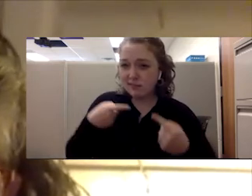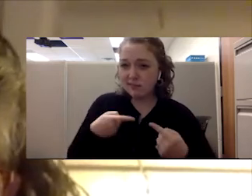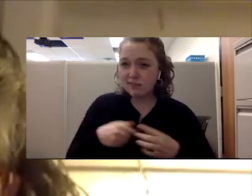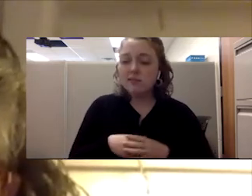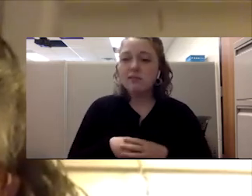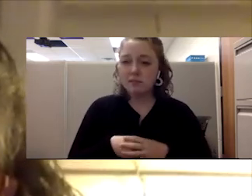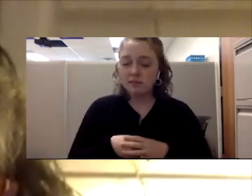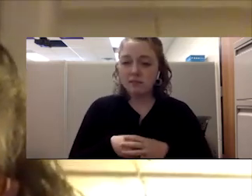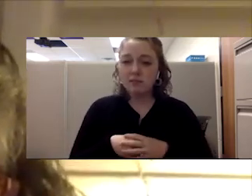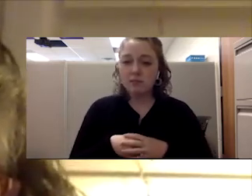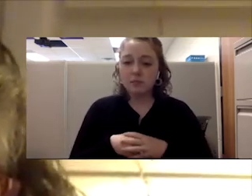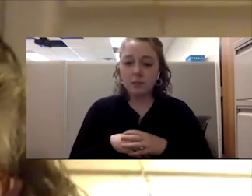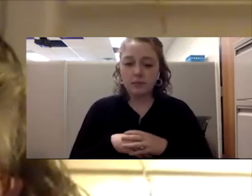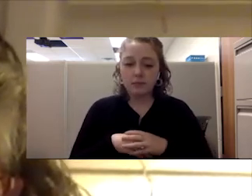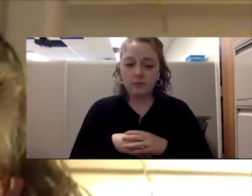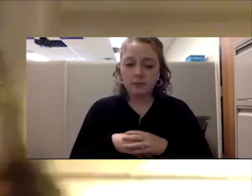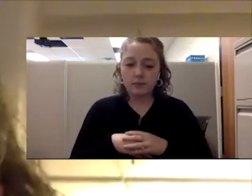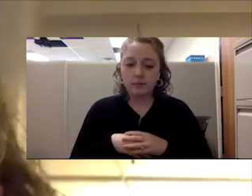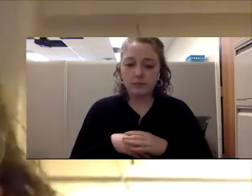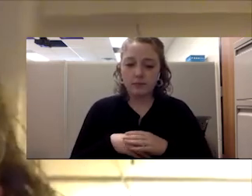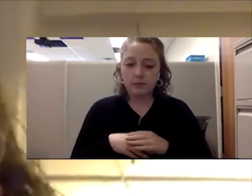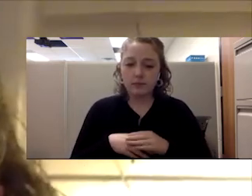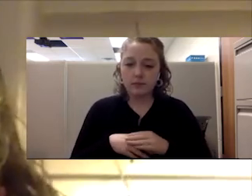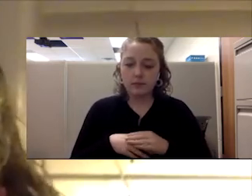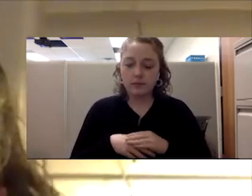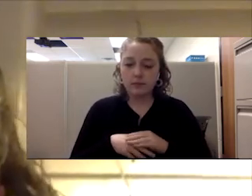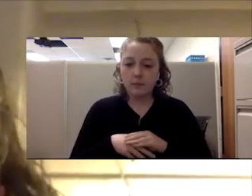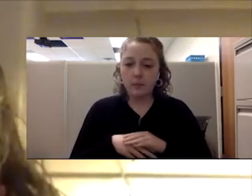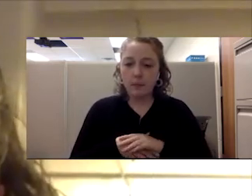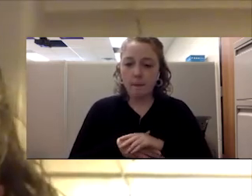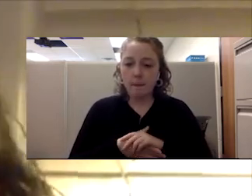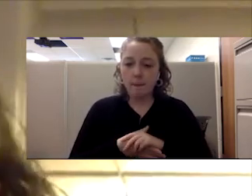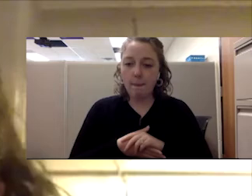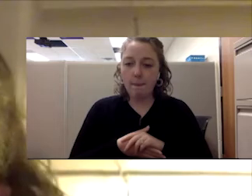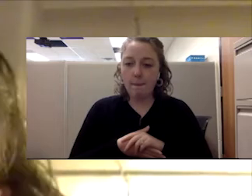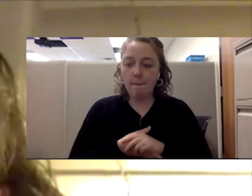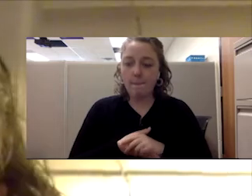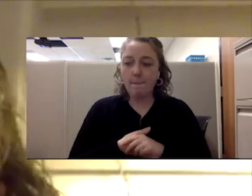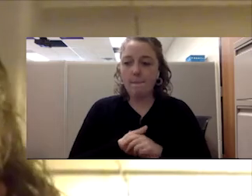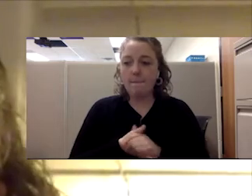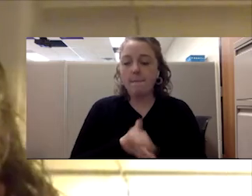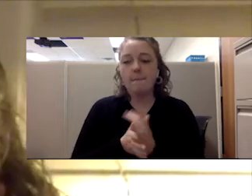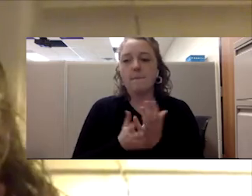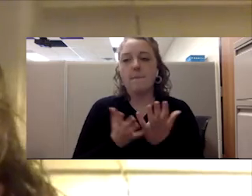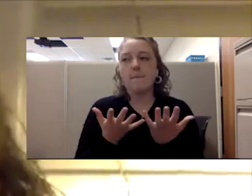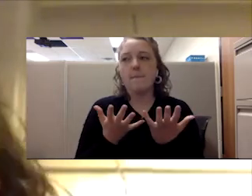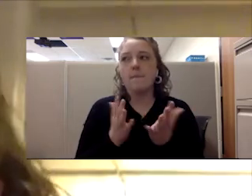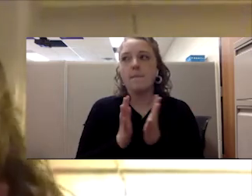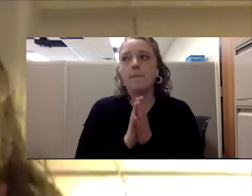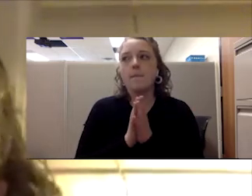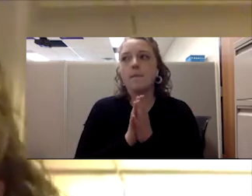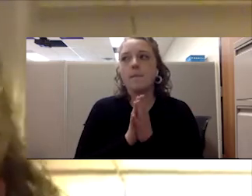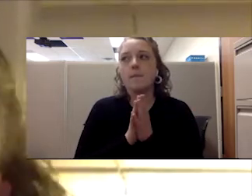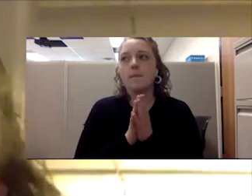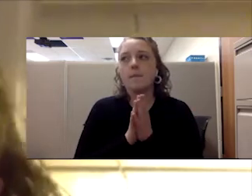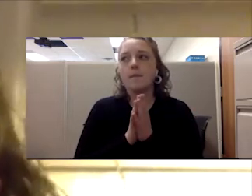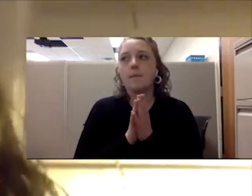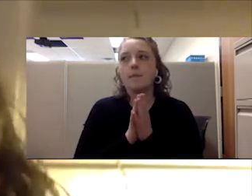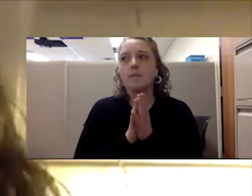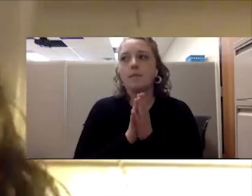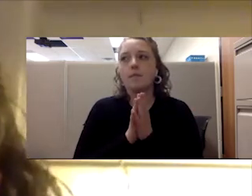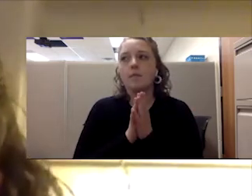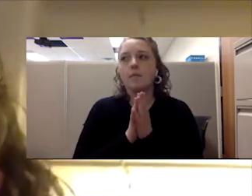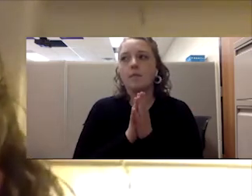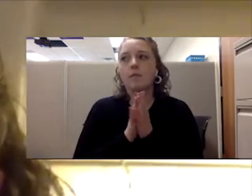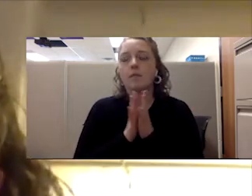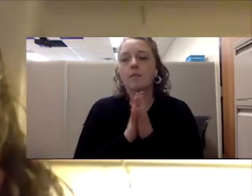And the difference, I mean, it doesn't seem like it's, I mean, I don't know. I think we need to go